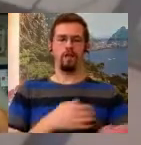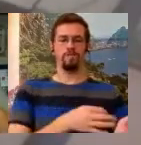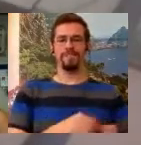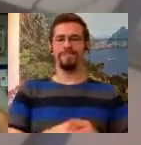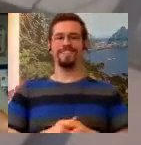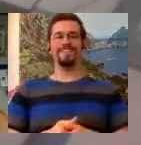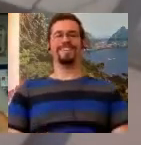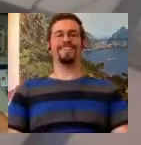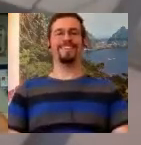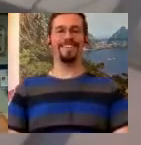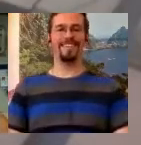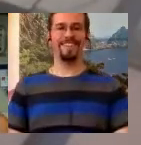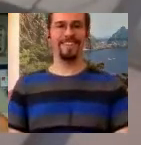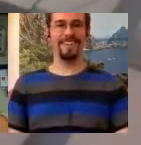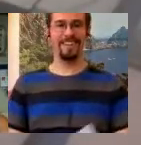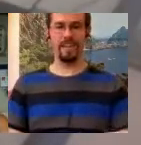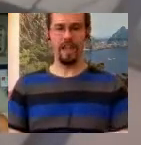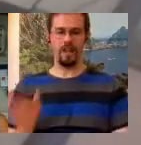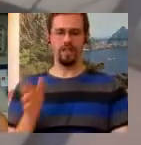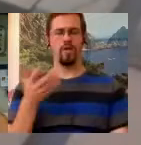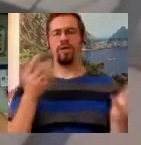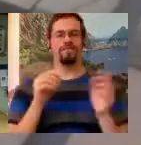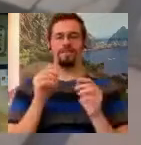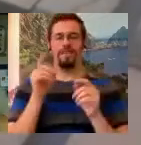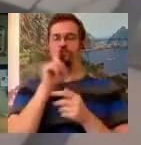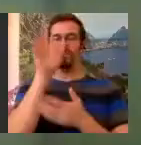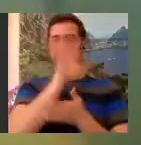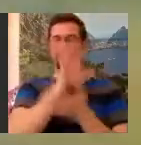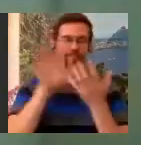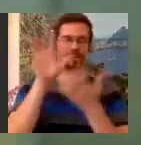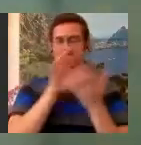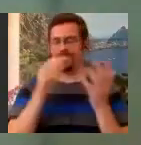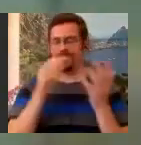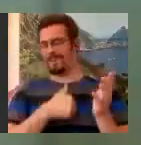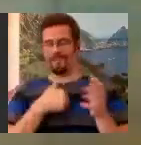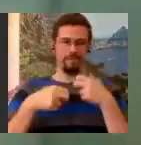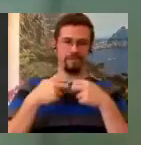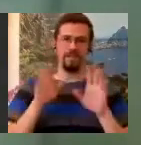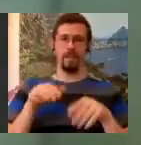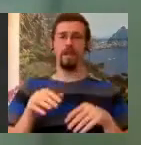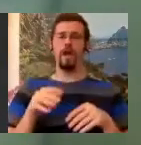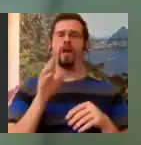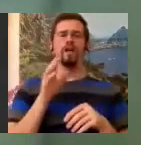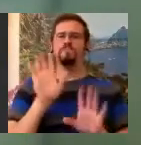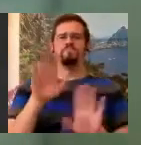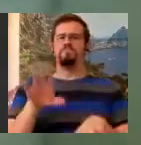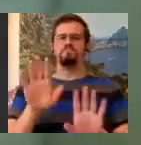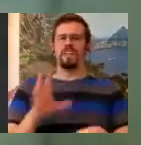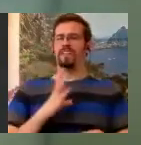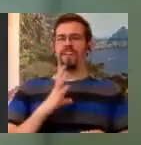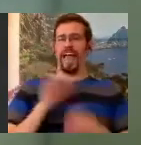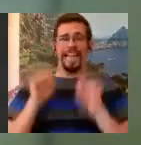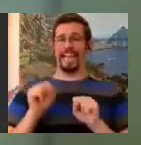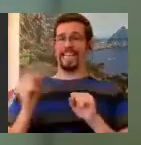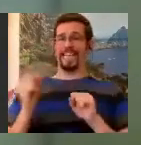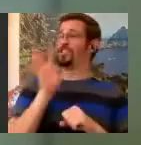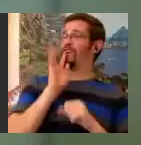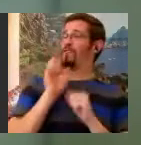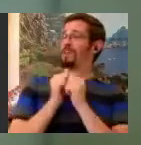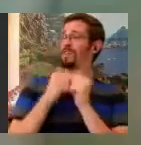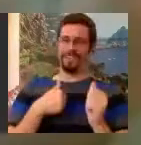problem. It's a great experience. It's nice to meet all together. No problem. It's like